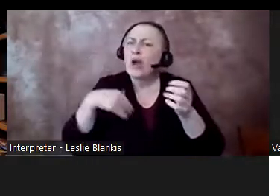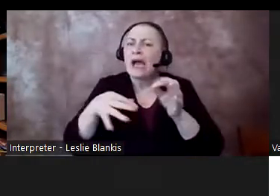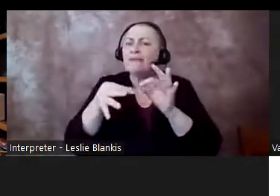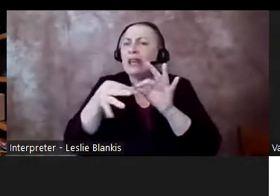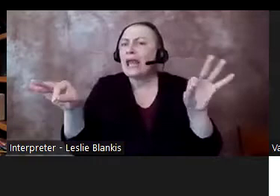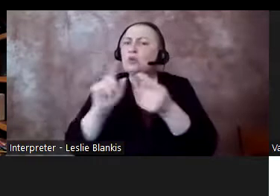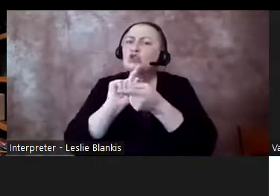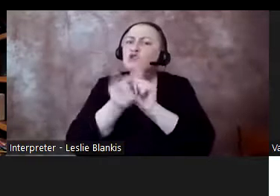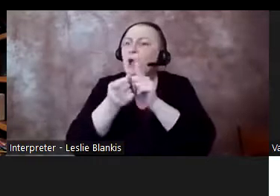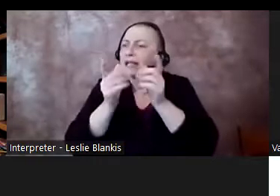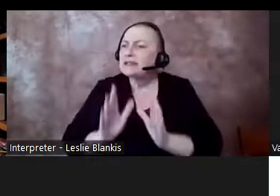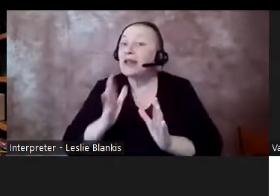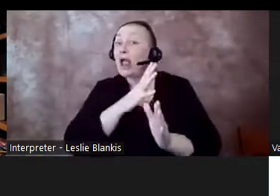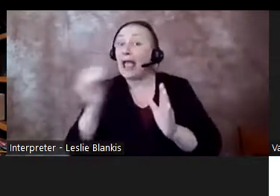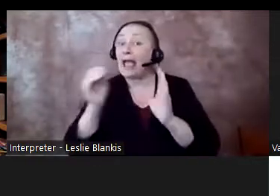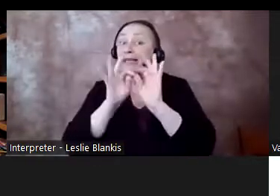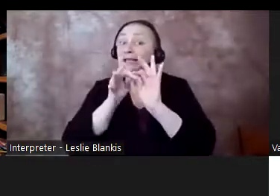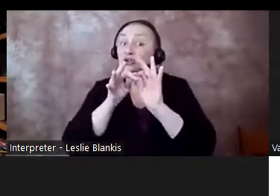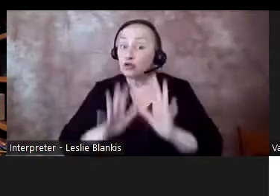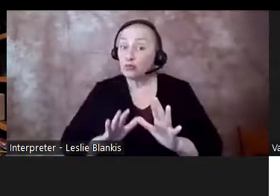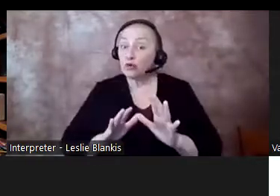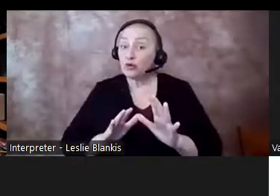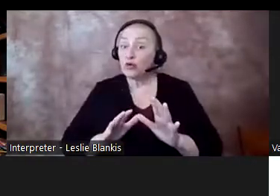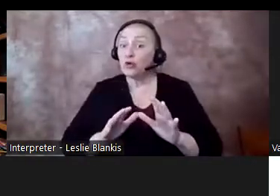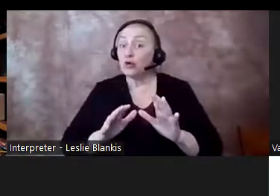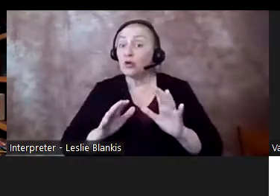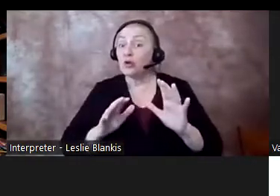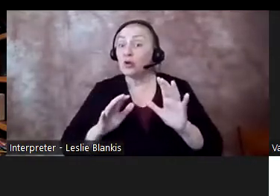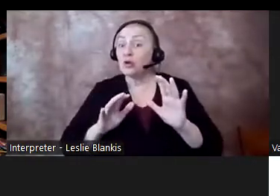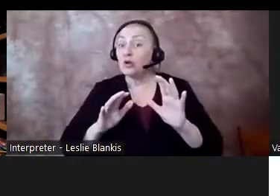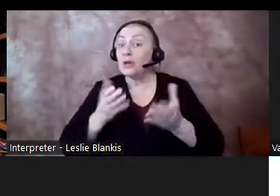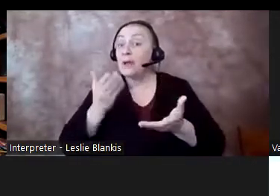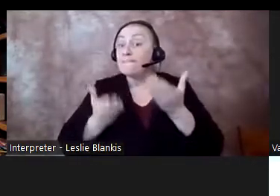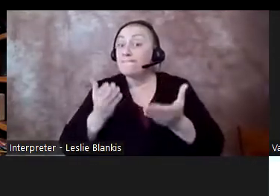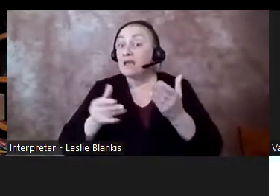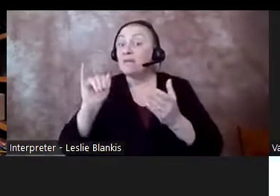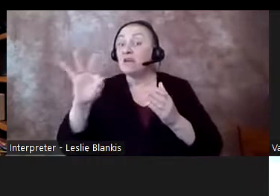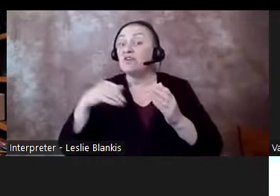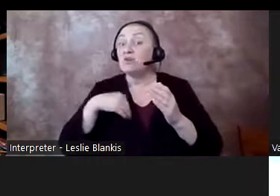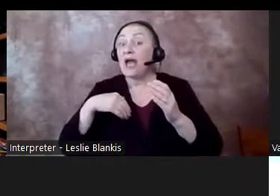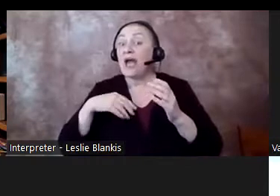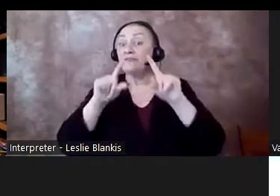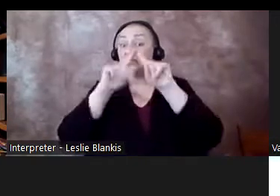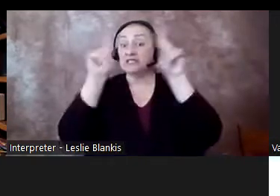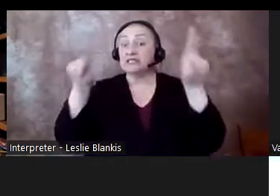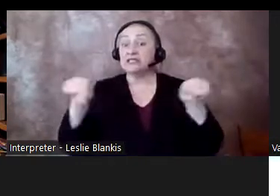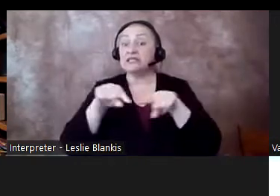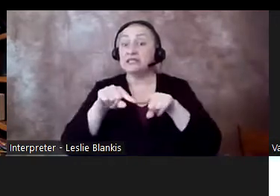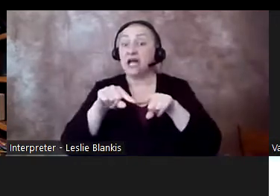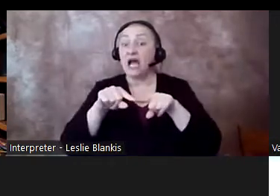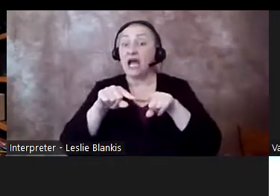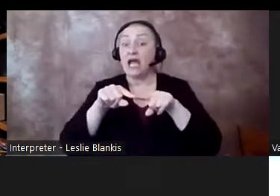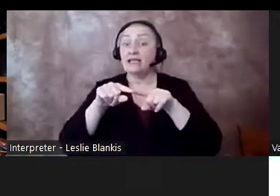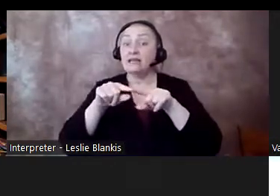language translator and interpreter that speaks 5 different languages. Maybe if you have your signage up in those